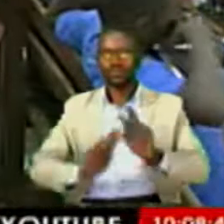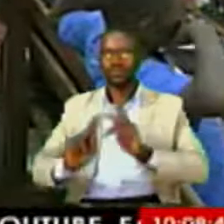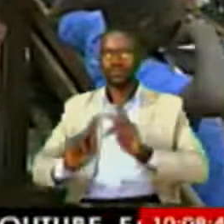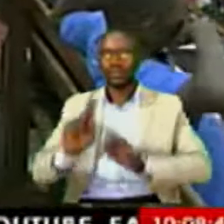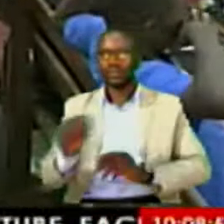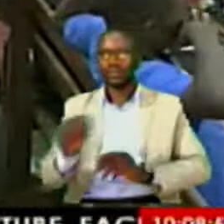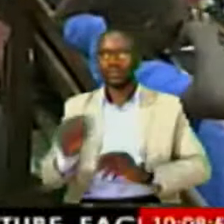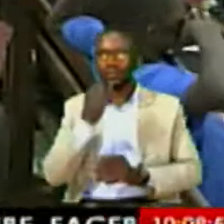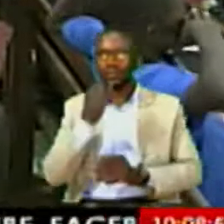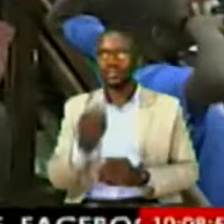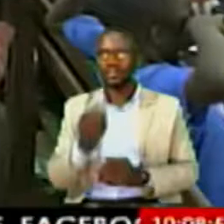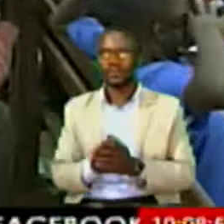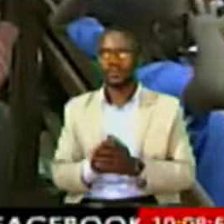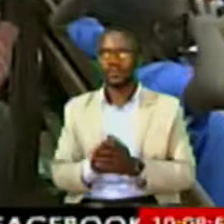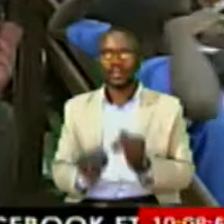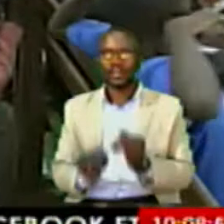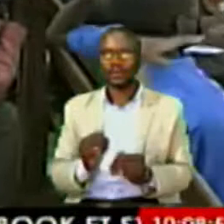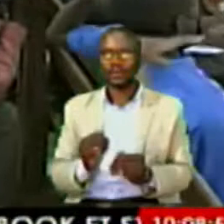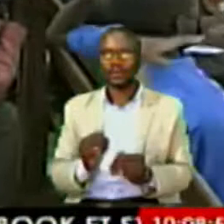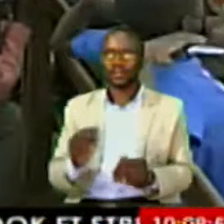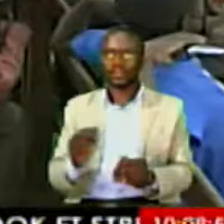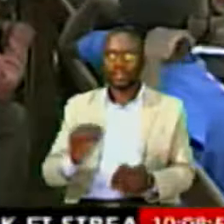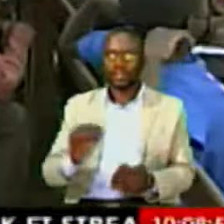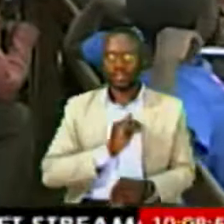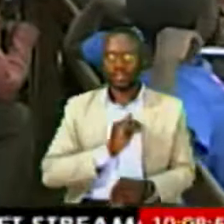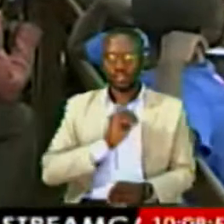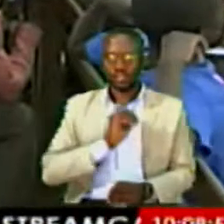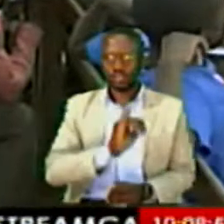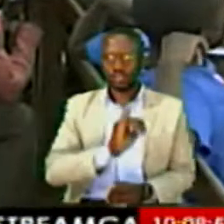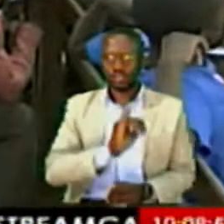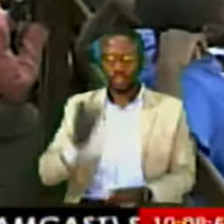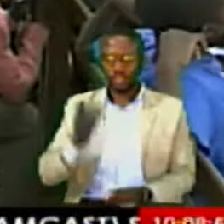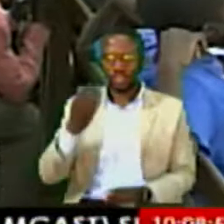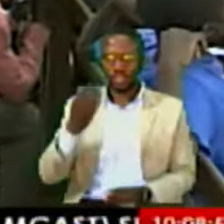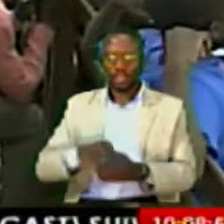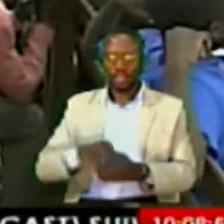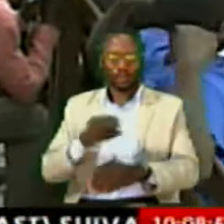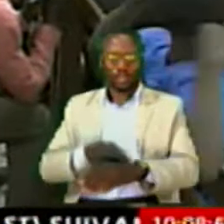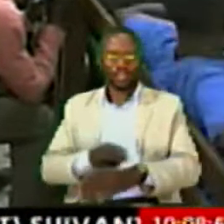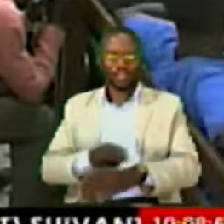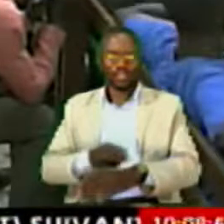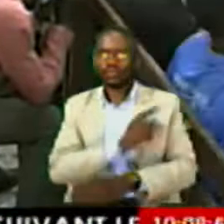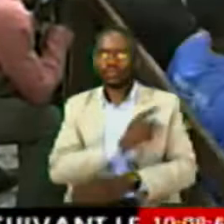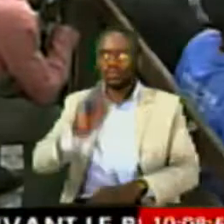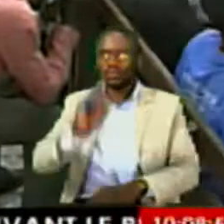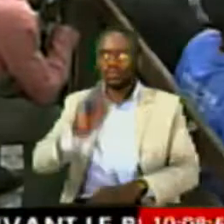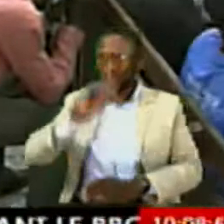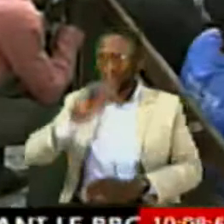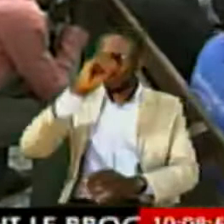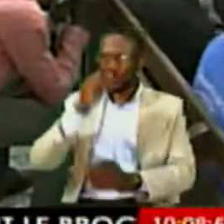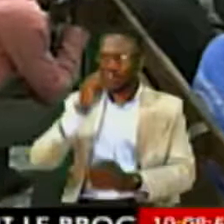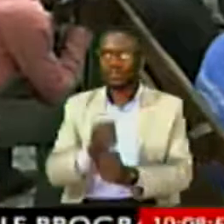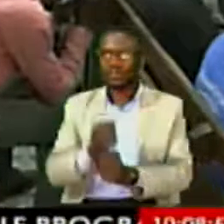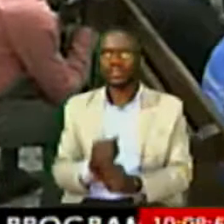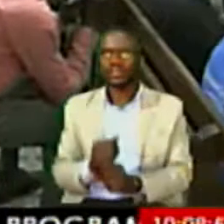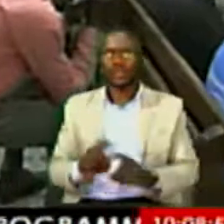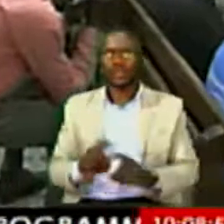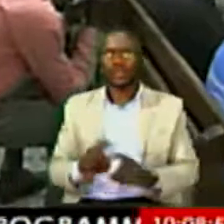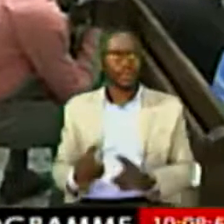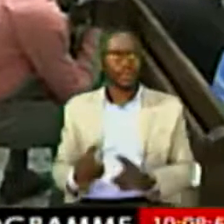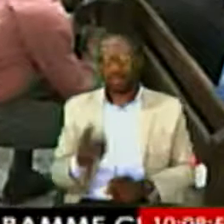say, if I was in the time of Paul, I would be a strong believer. But with what is happening